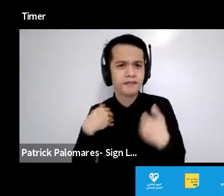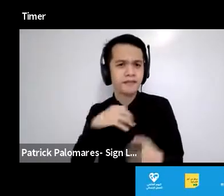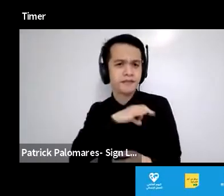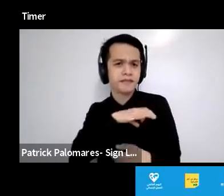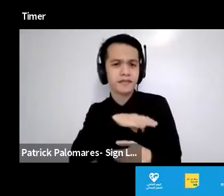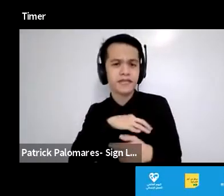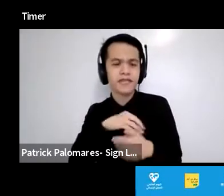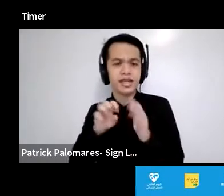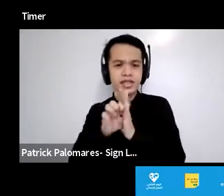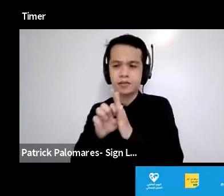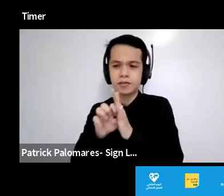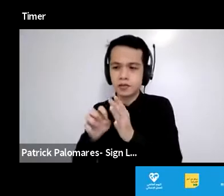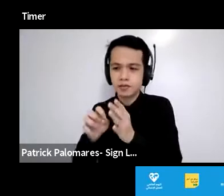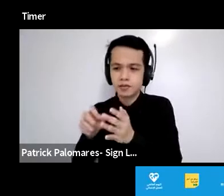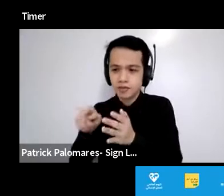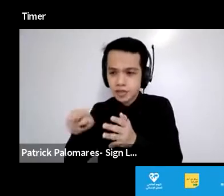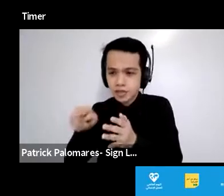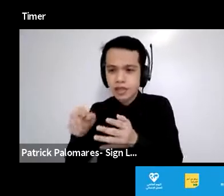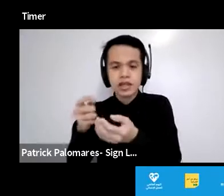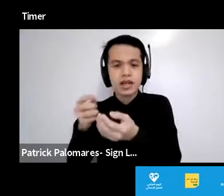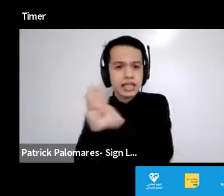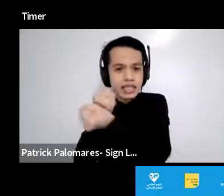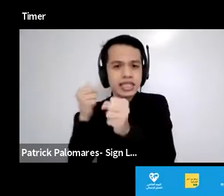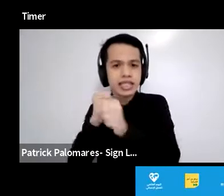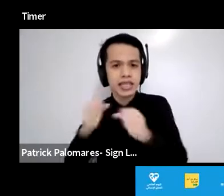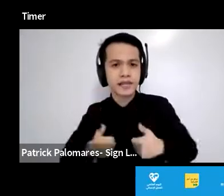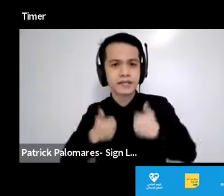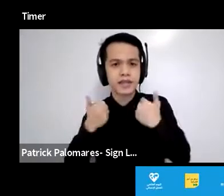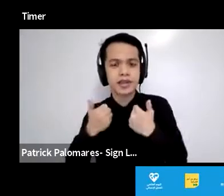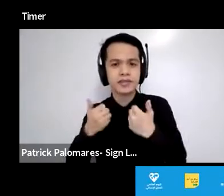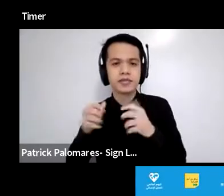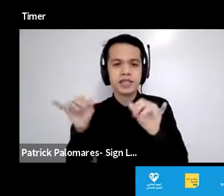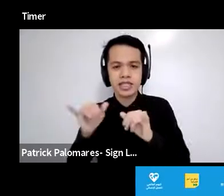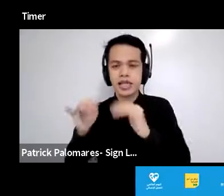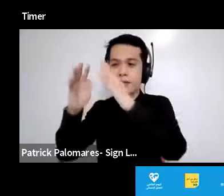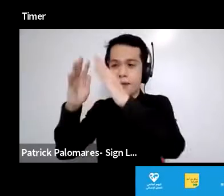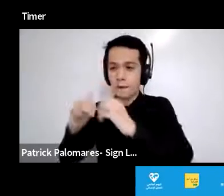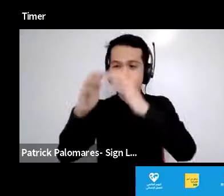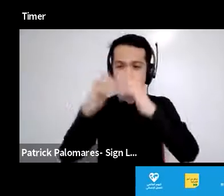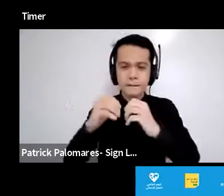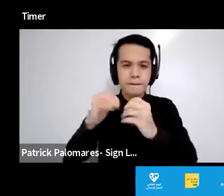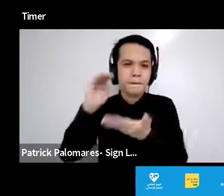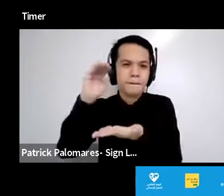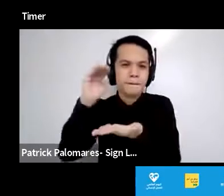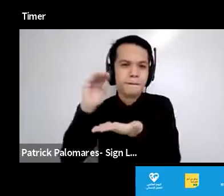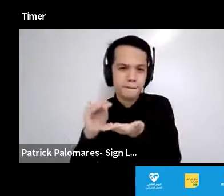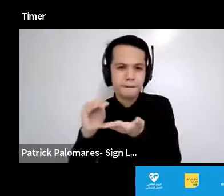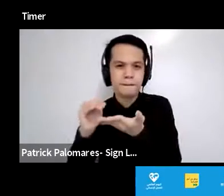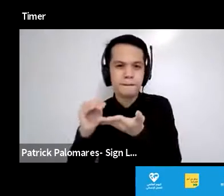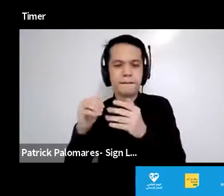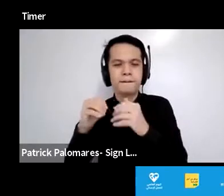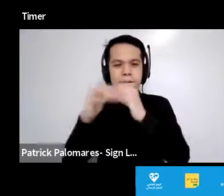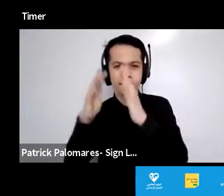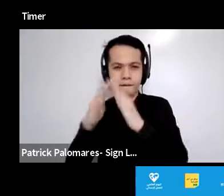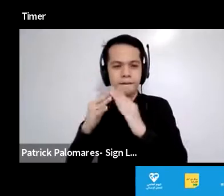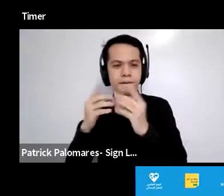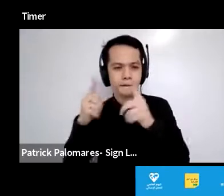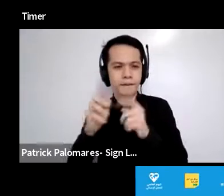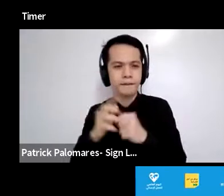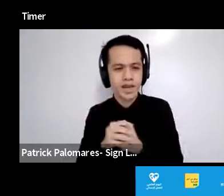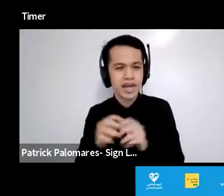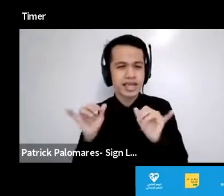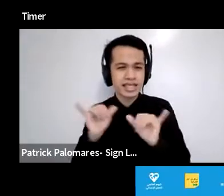lives, minimizing economic losses, and reducing infrastructure damage. Unfortunately, although